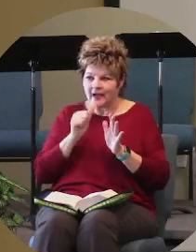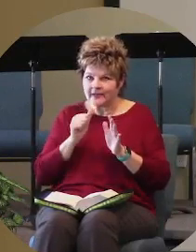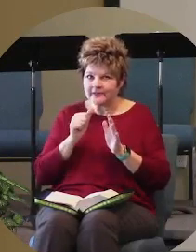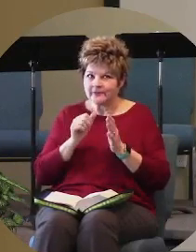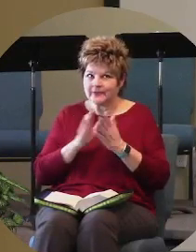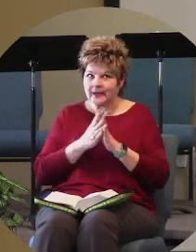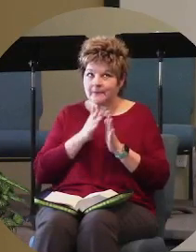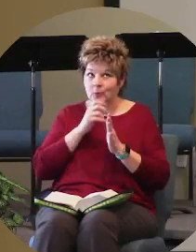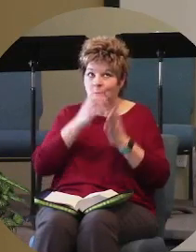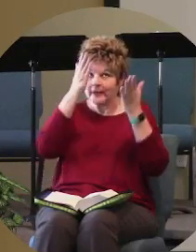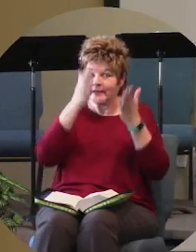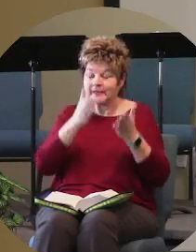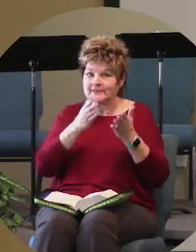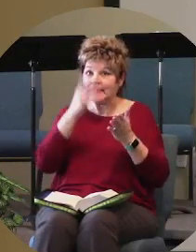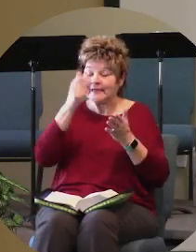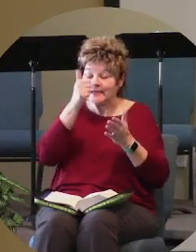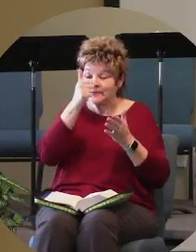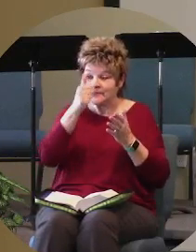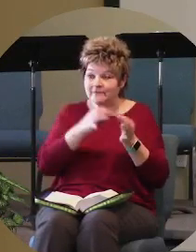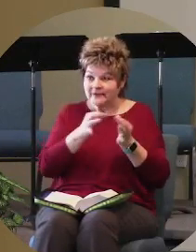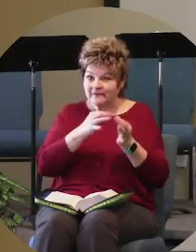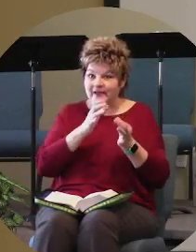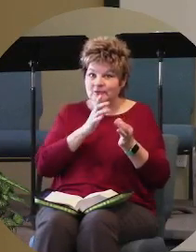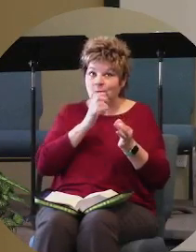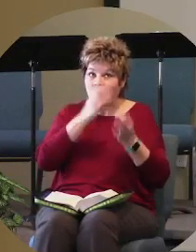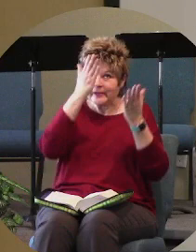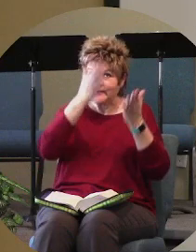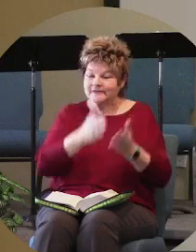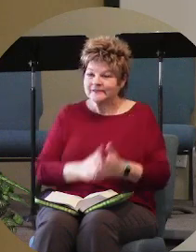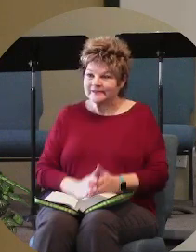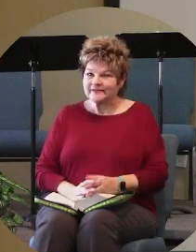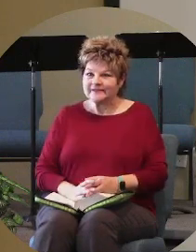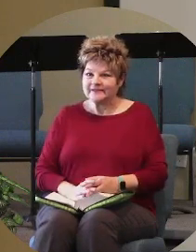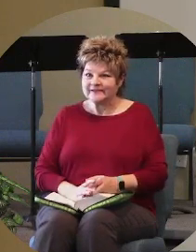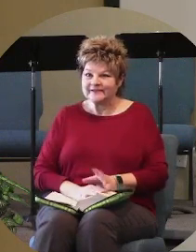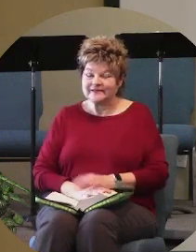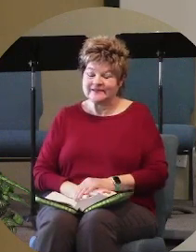God is. And he defines who he is.